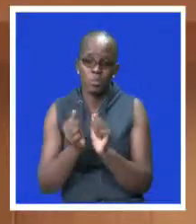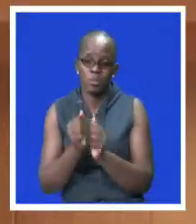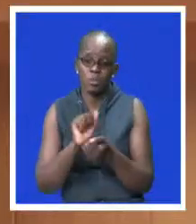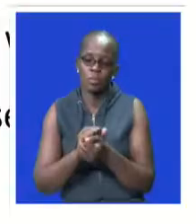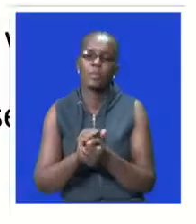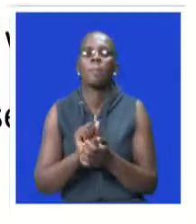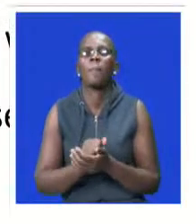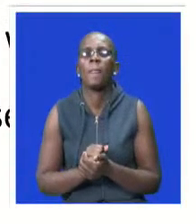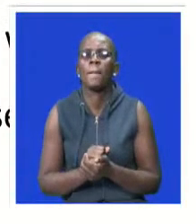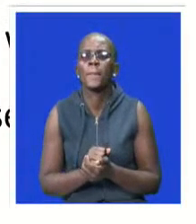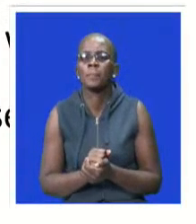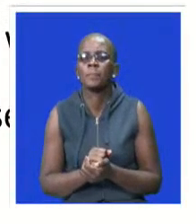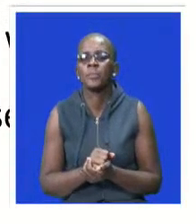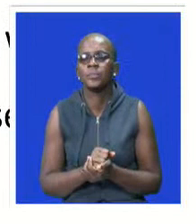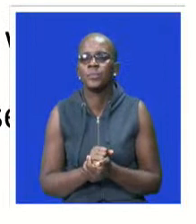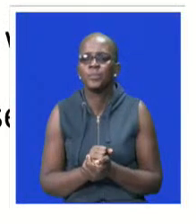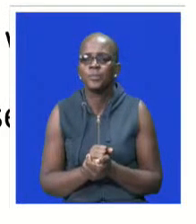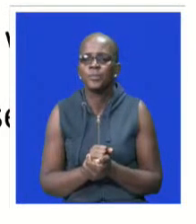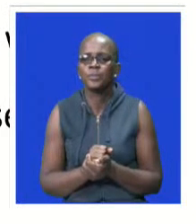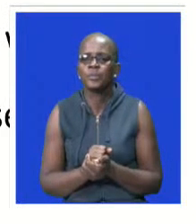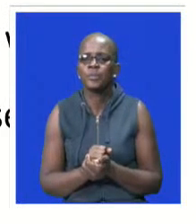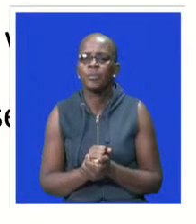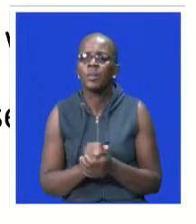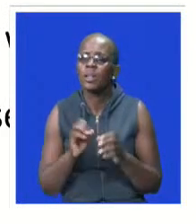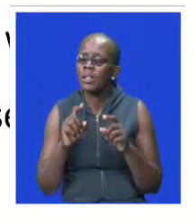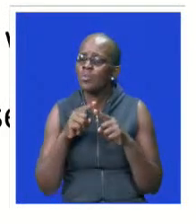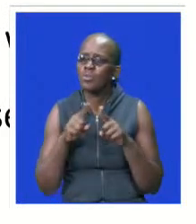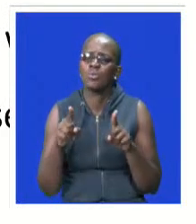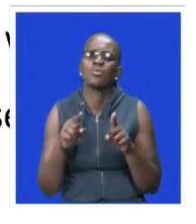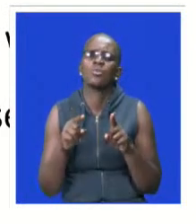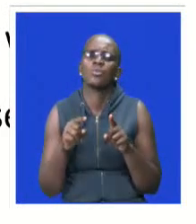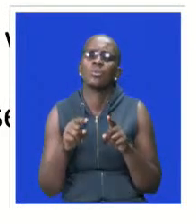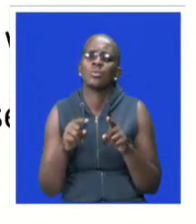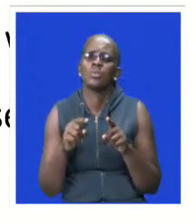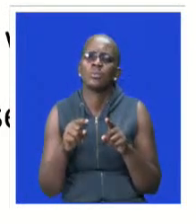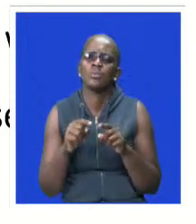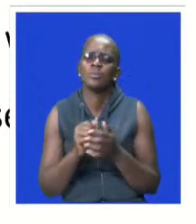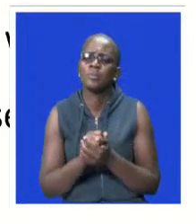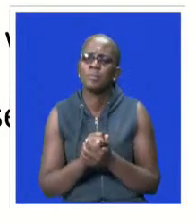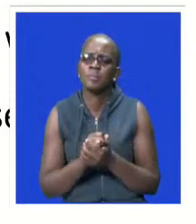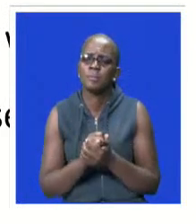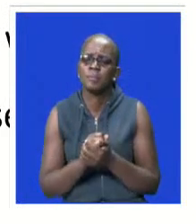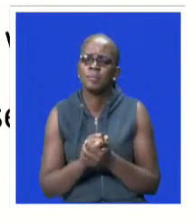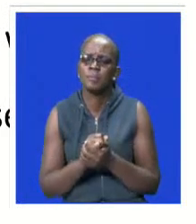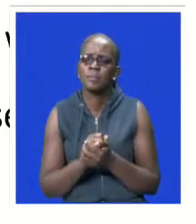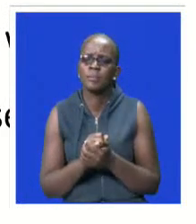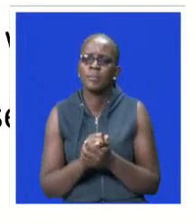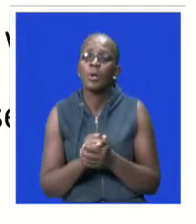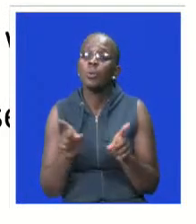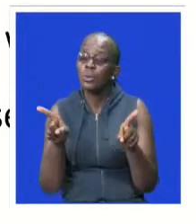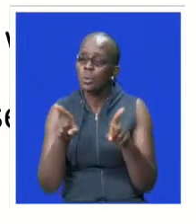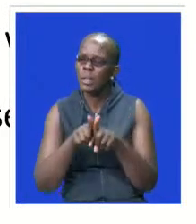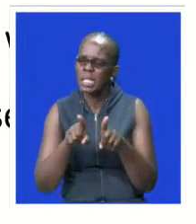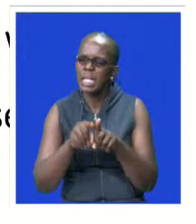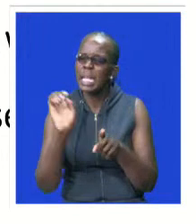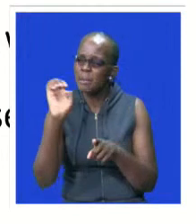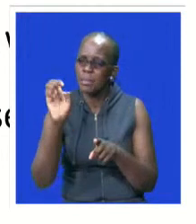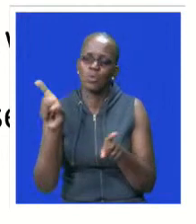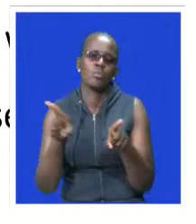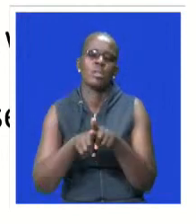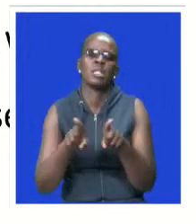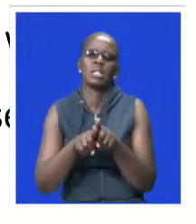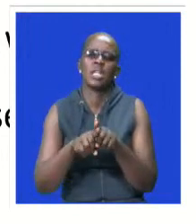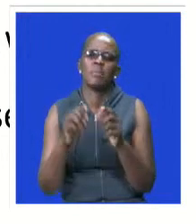one. An informal letter or even an email, but we are going to refer to this as a letter. That is a friendly letter or informal letter. It is written